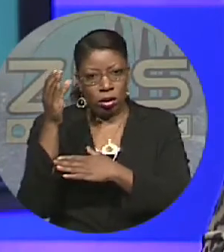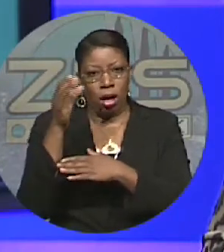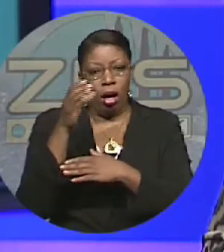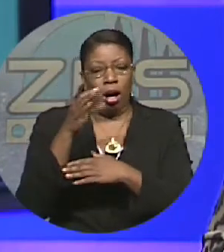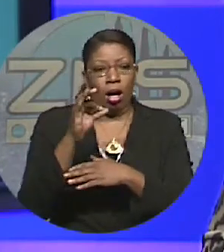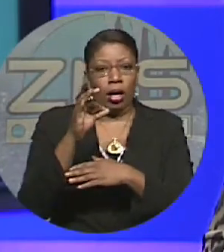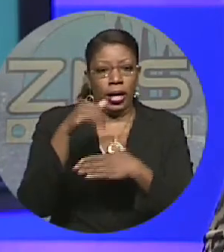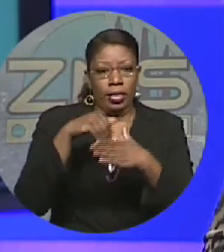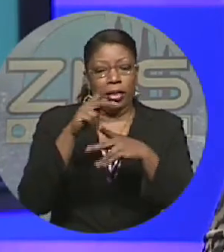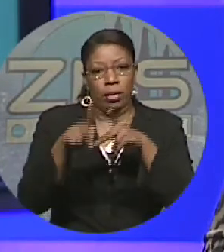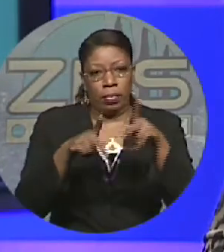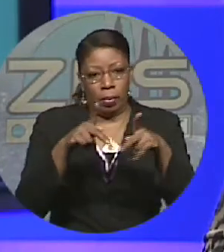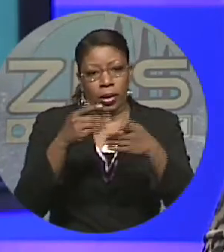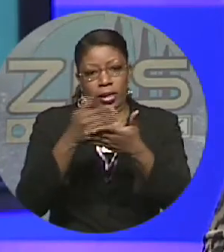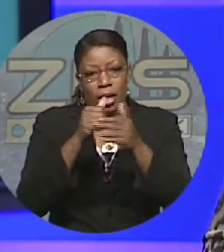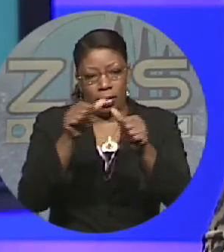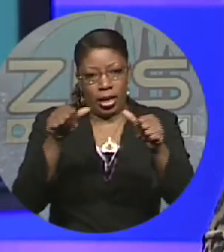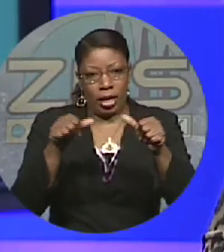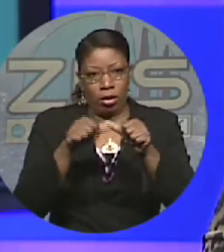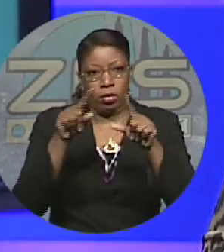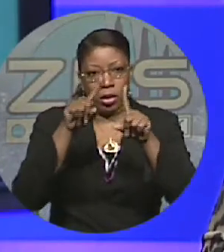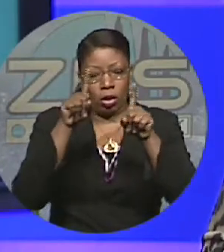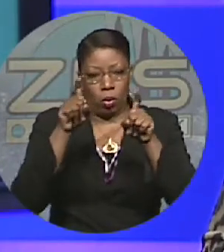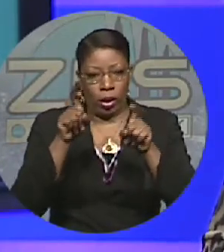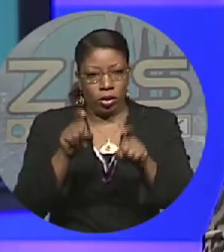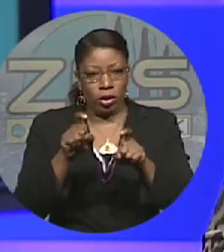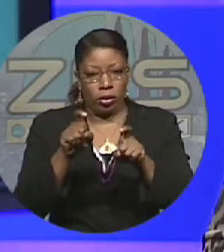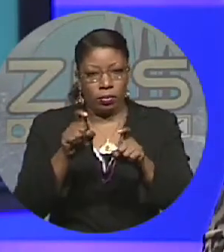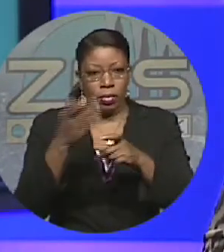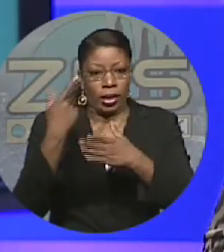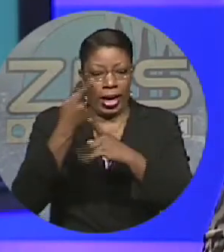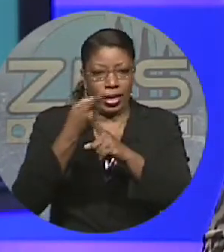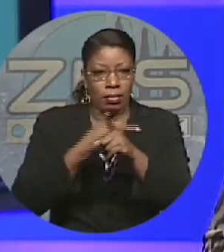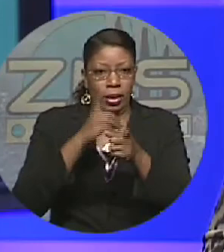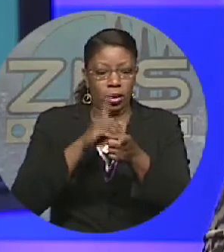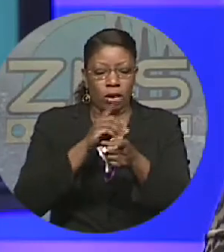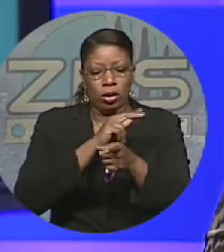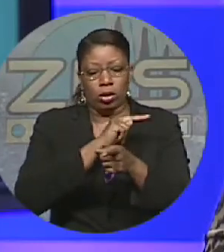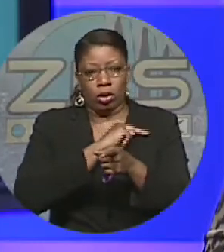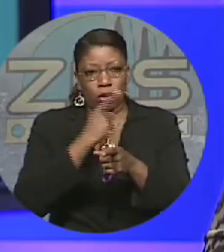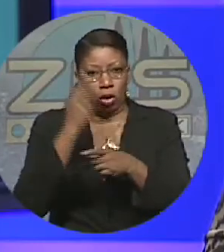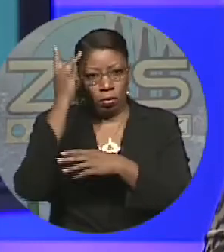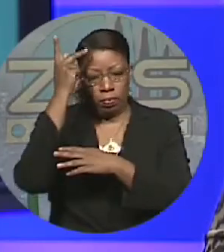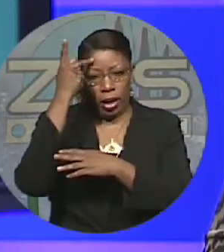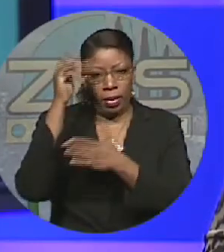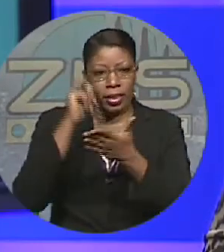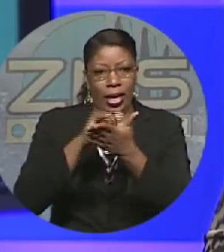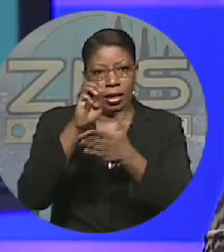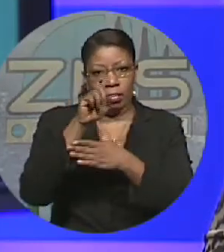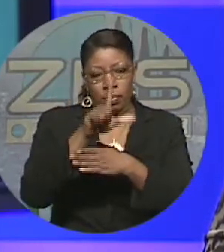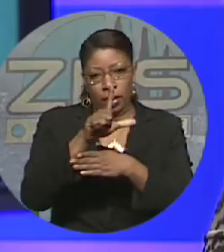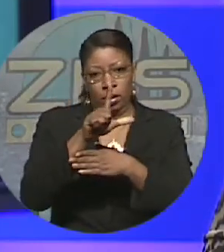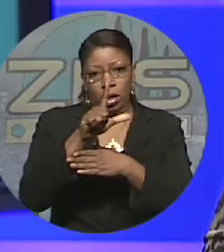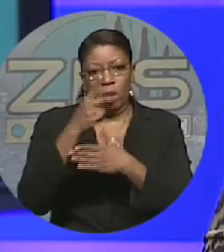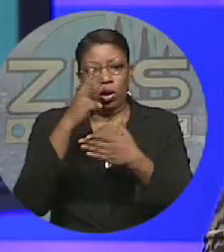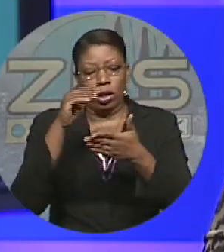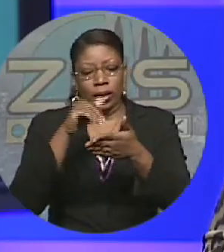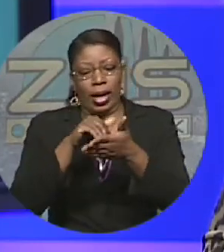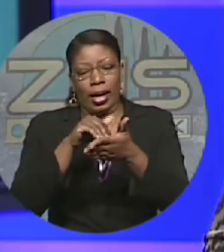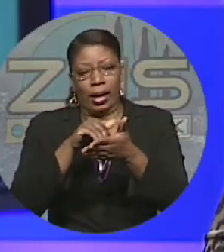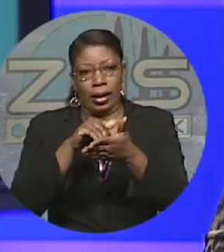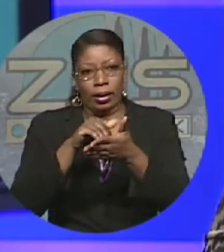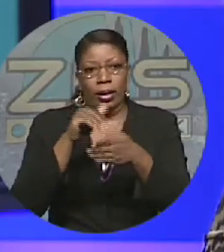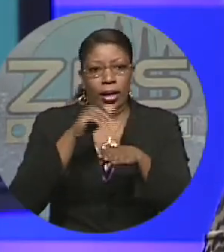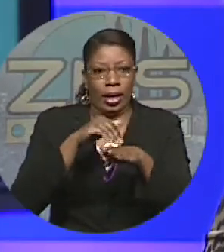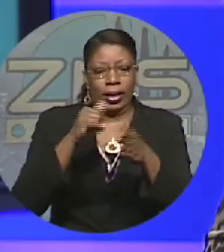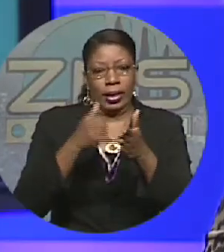about some of the areas of the questions covered. Last month, Dr. Nottage told Parliament that the bill will be revisited when Parliament